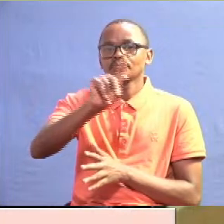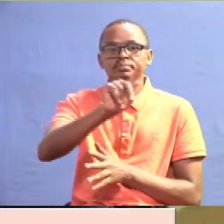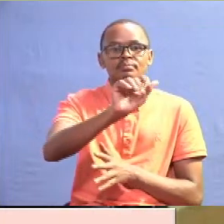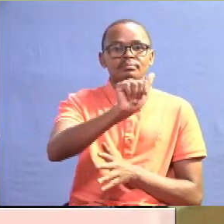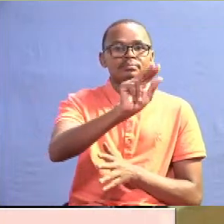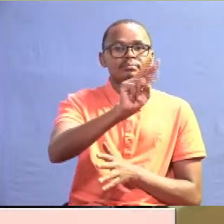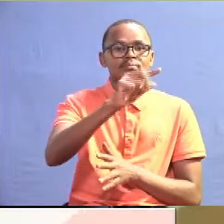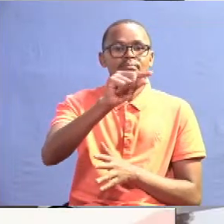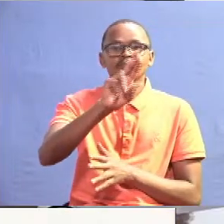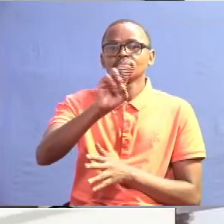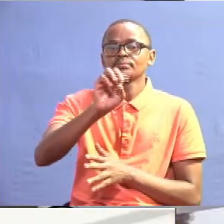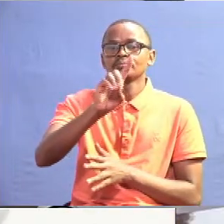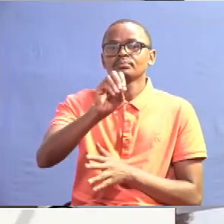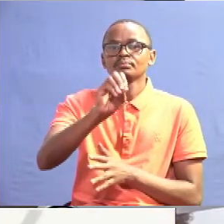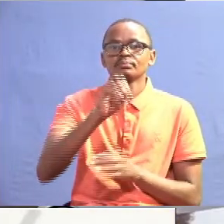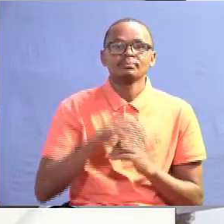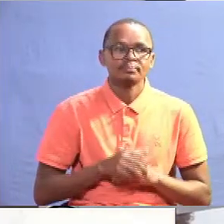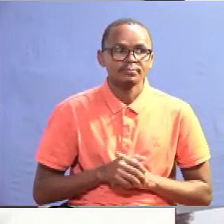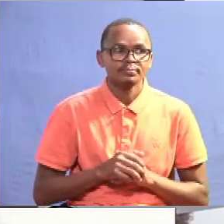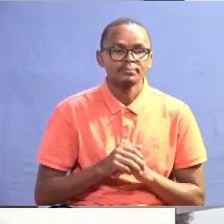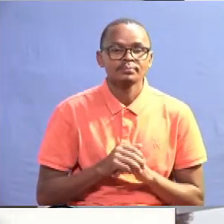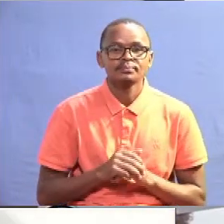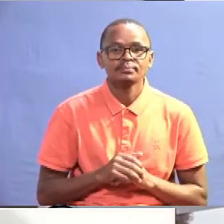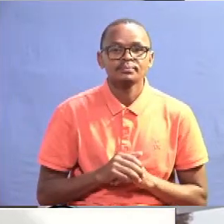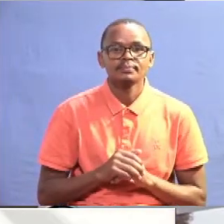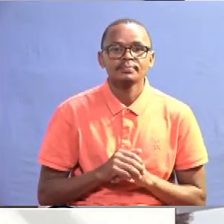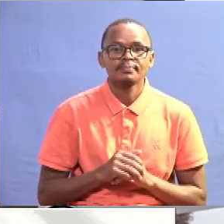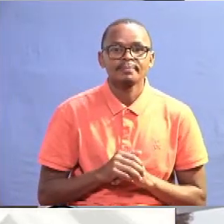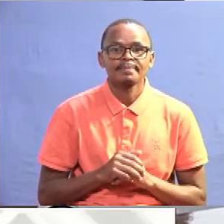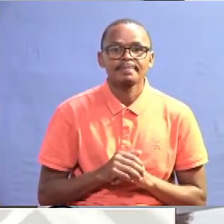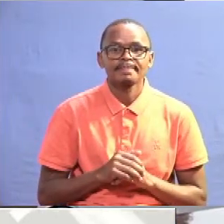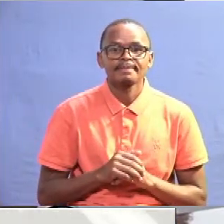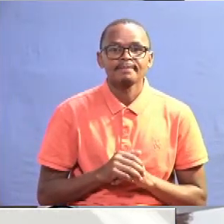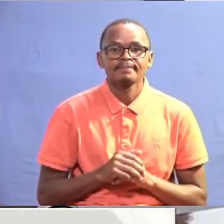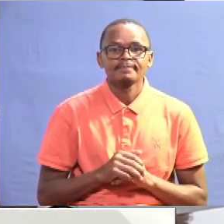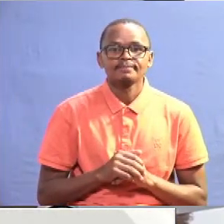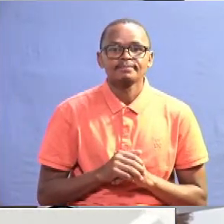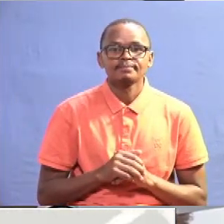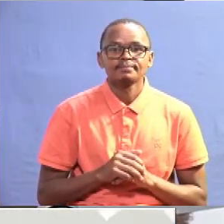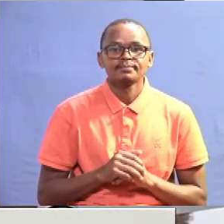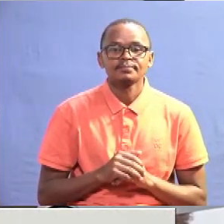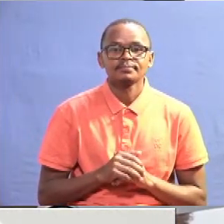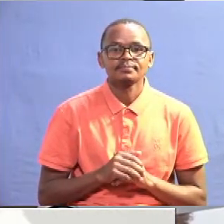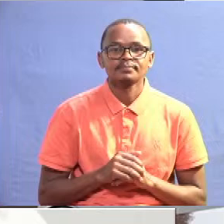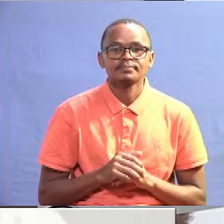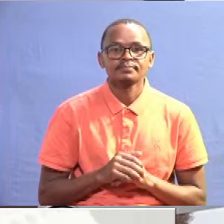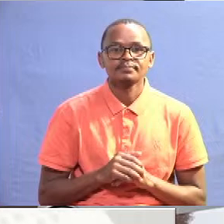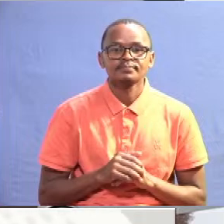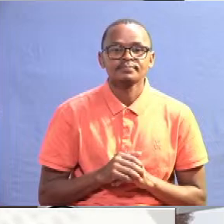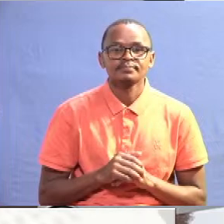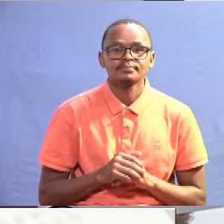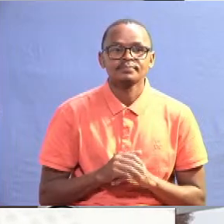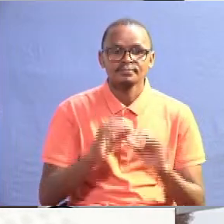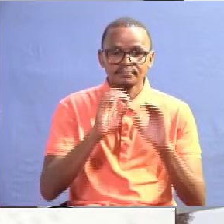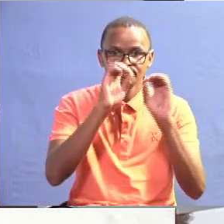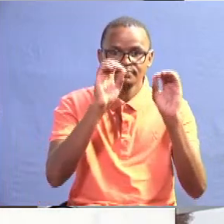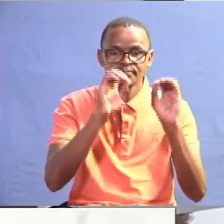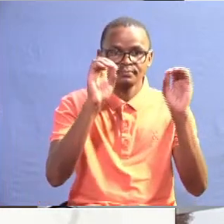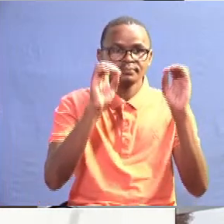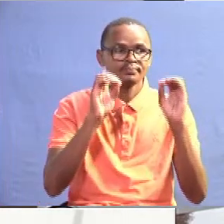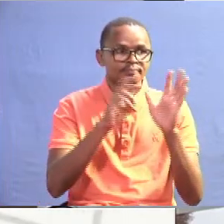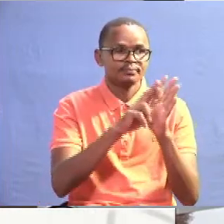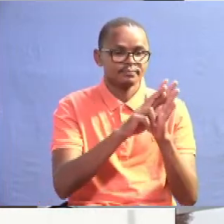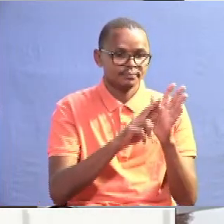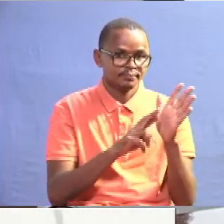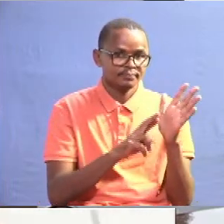Court. Bond be approved with reasonable conditions. On his part, the second respondent said there was no record of threat to